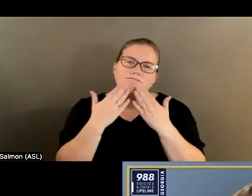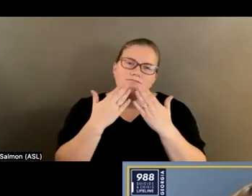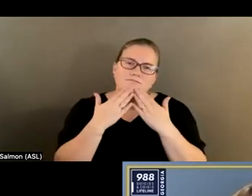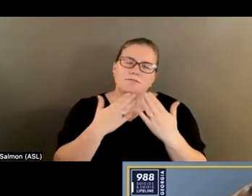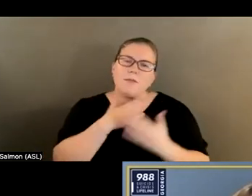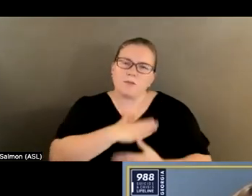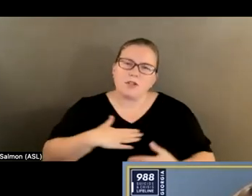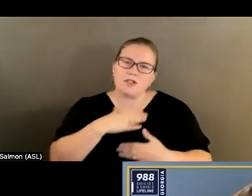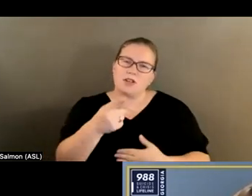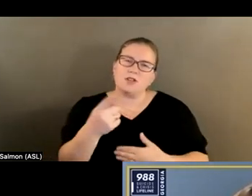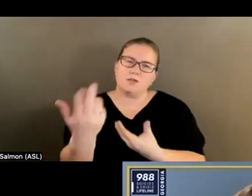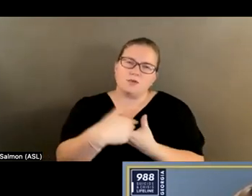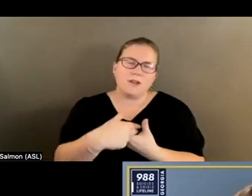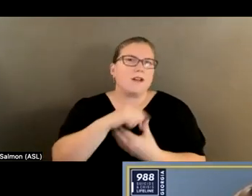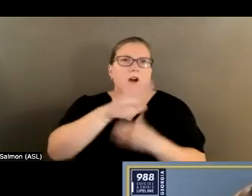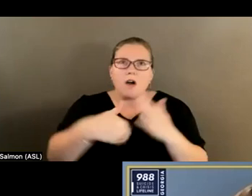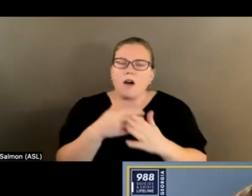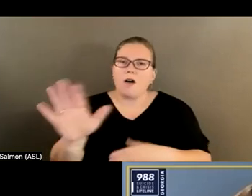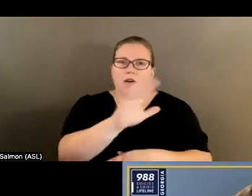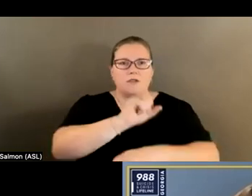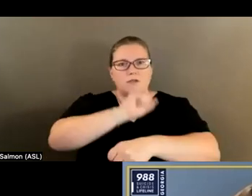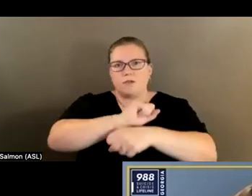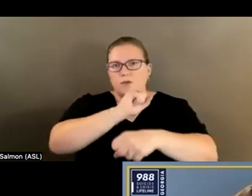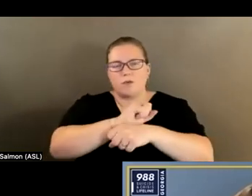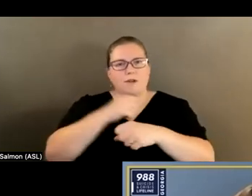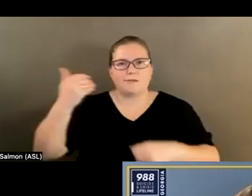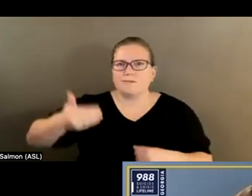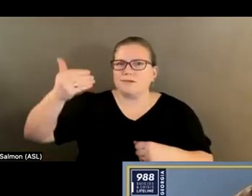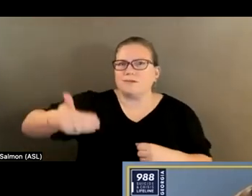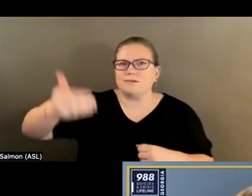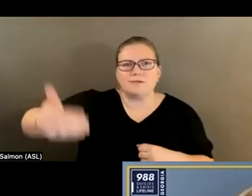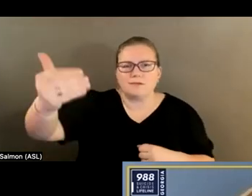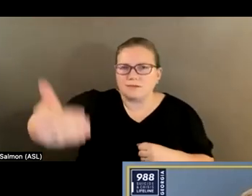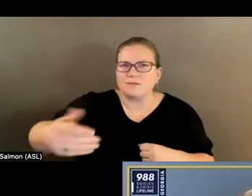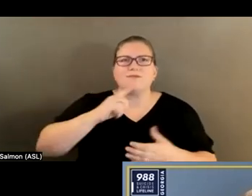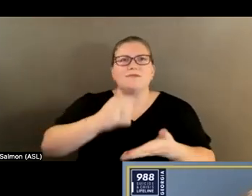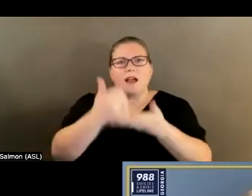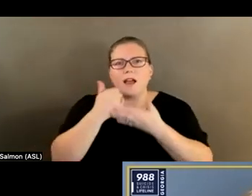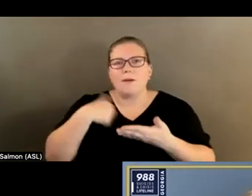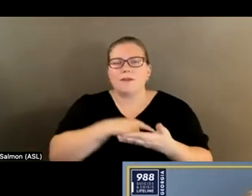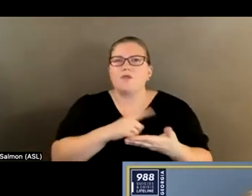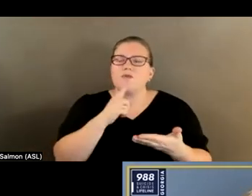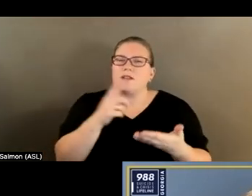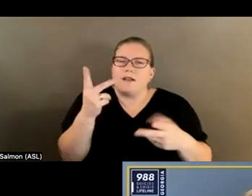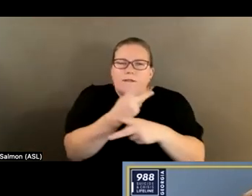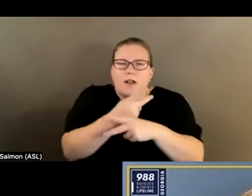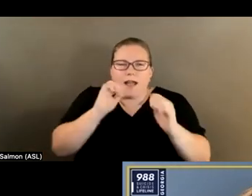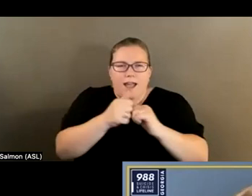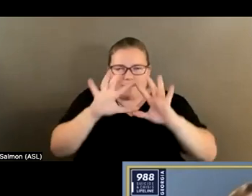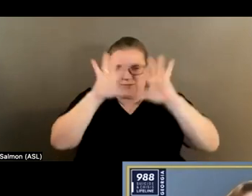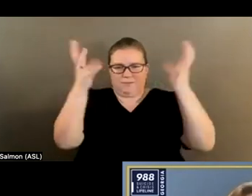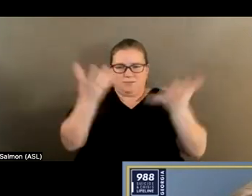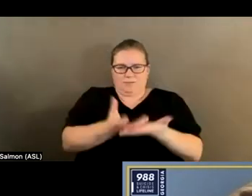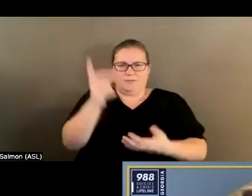but also for all the work you do with us on a regular basis, helping us shape the body of work